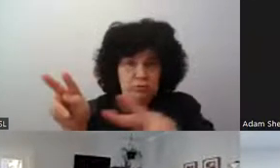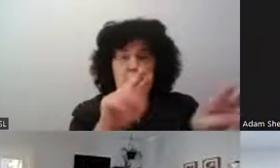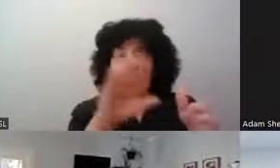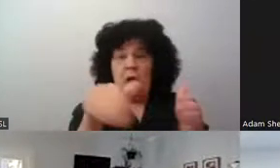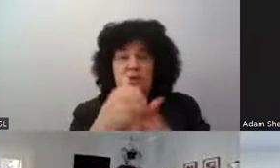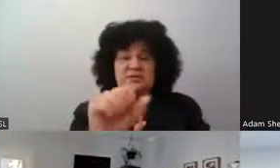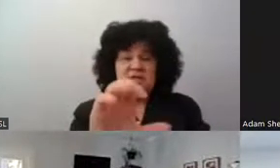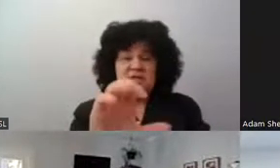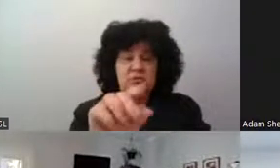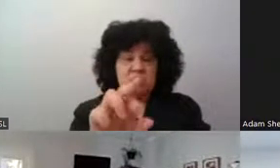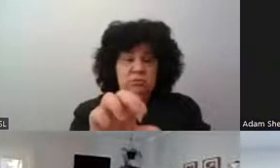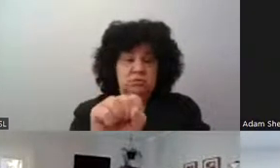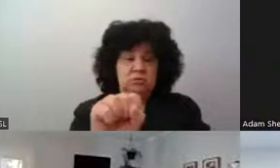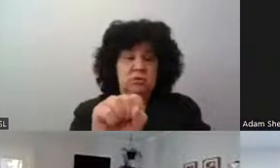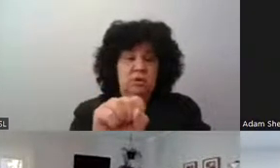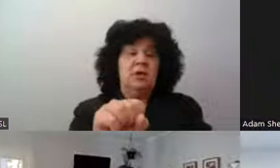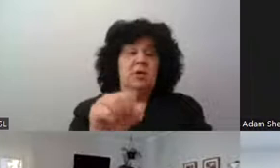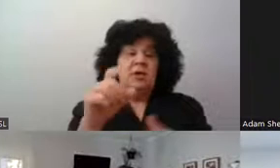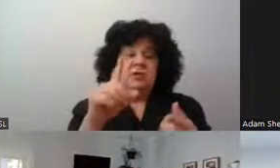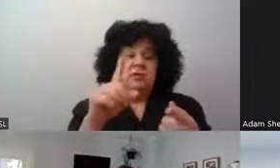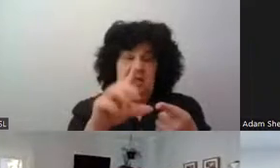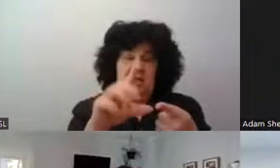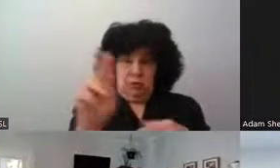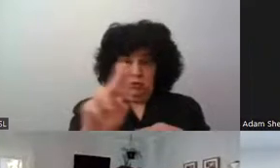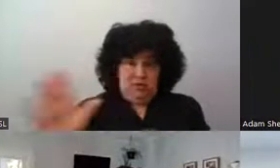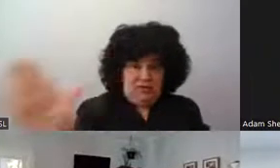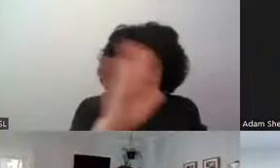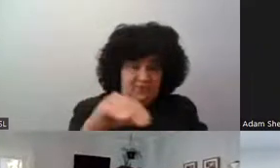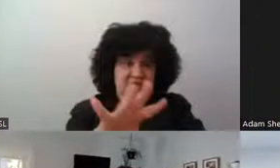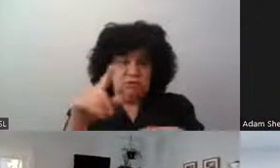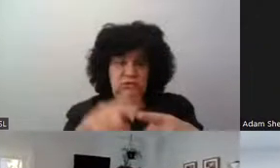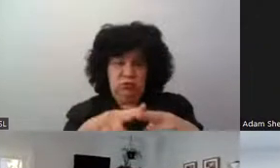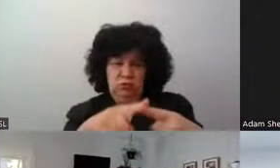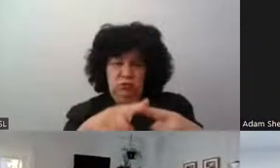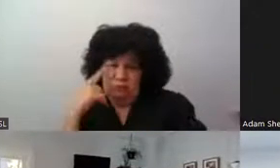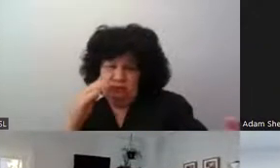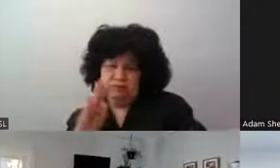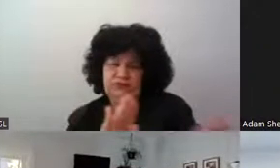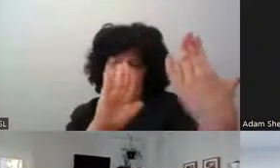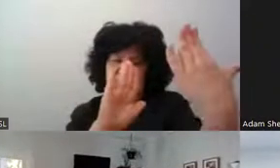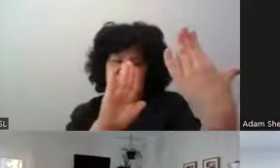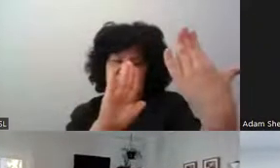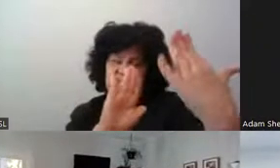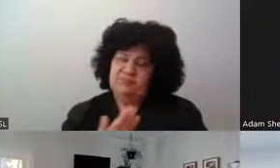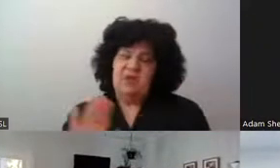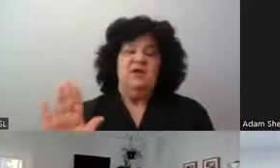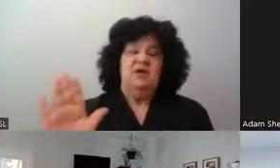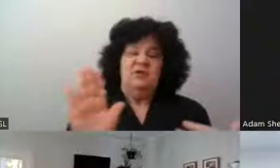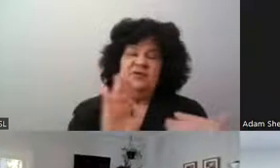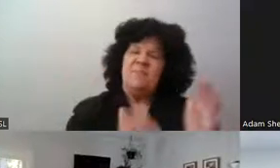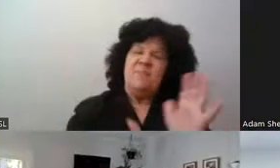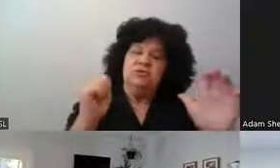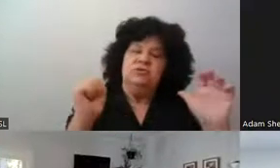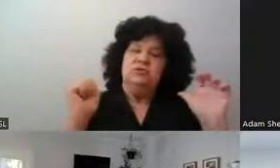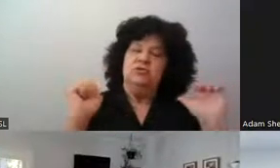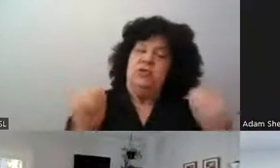this advice to tackle the most complex issues and challenges we take on in the federal government. And so we're doing this in a very effective and